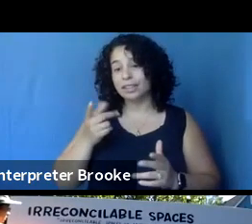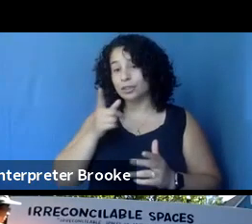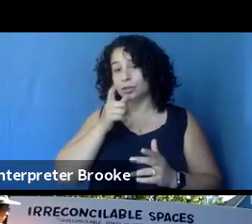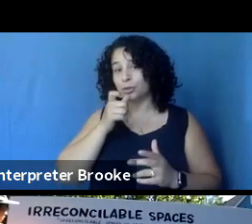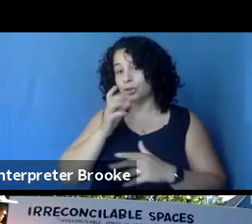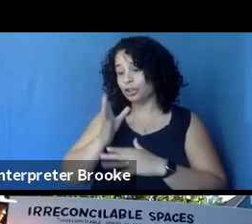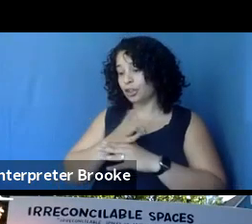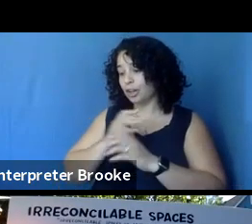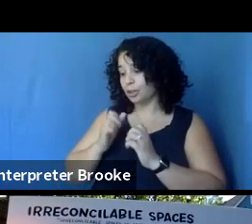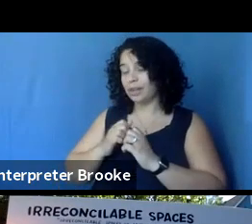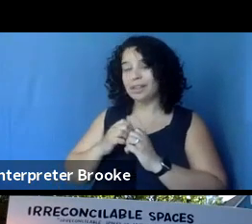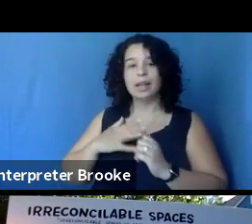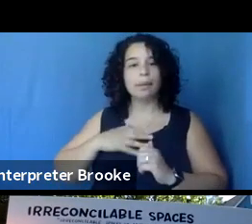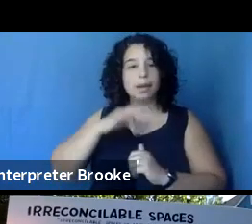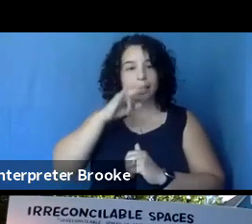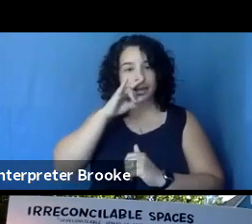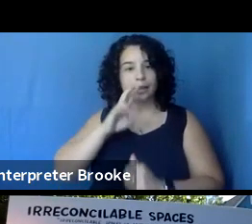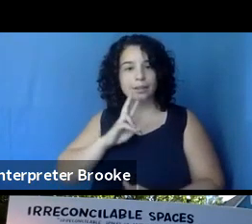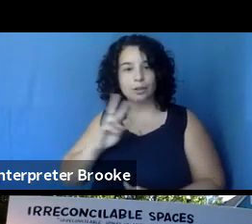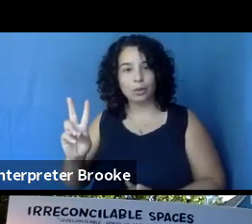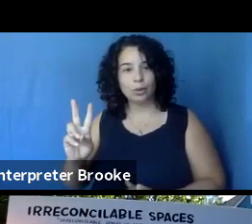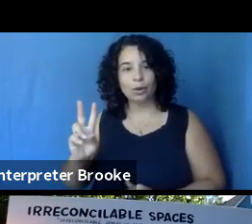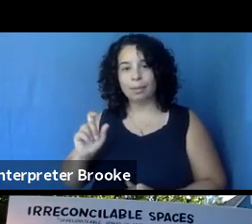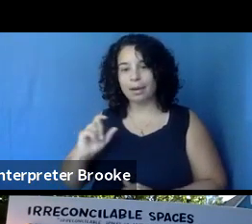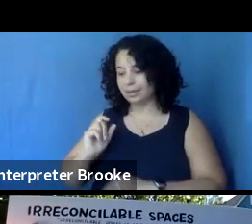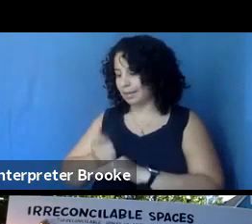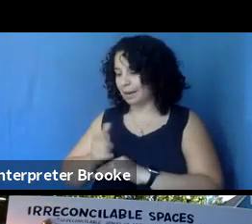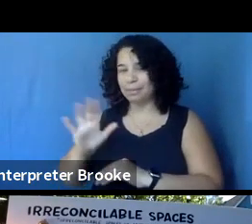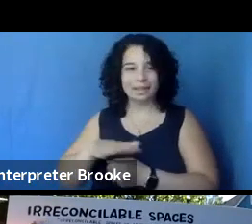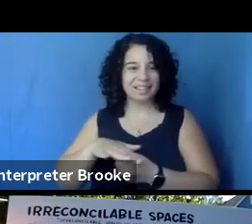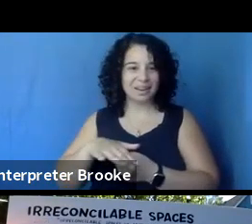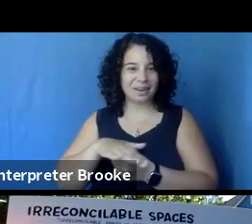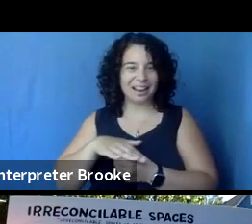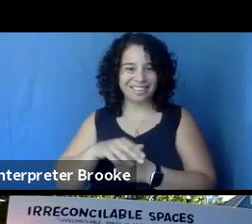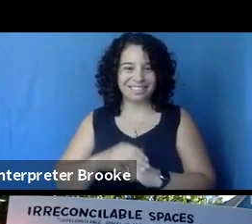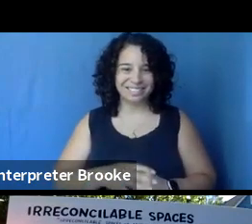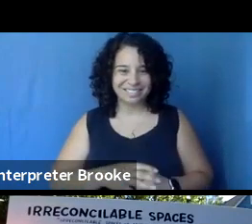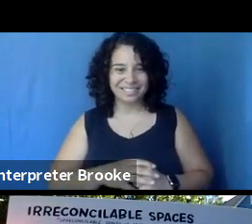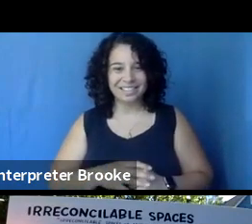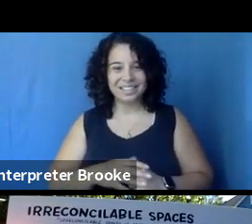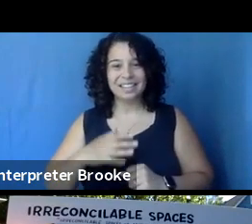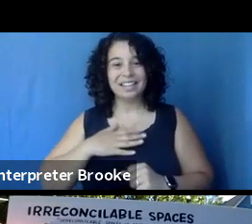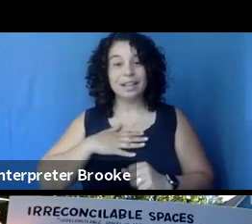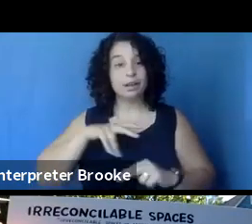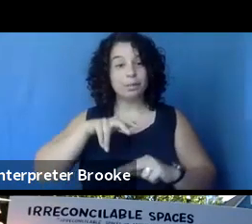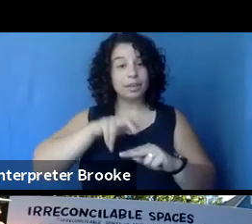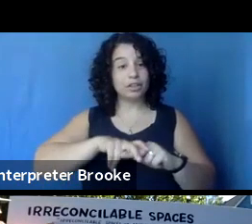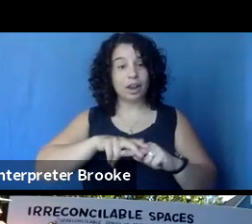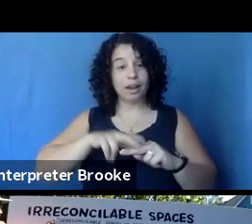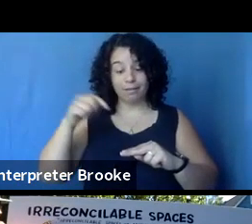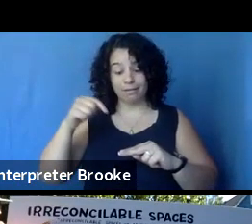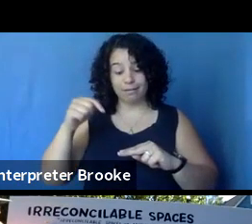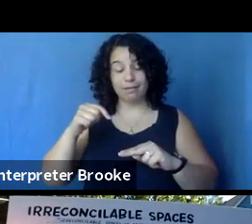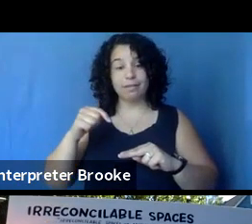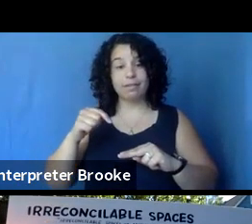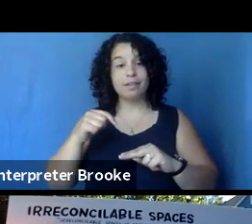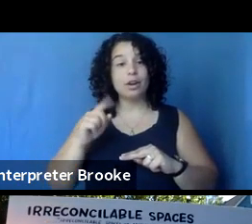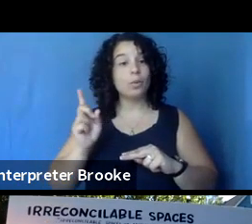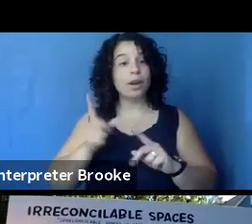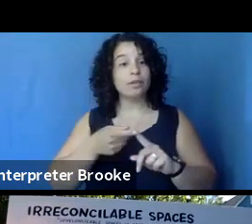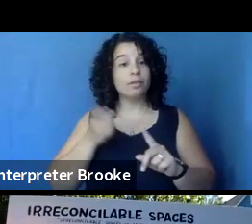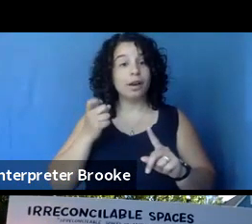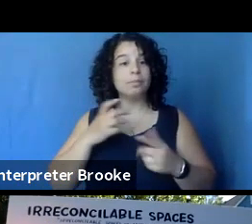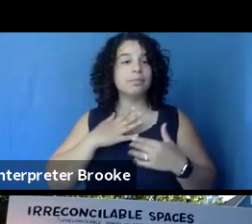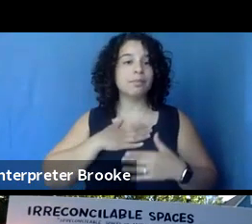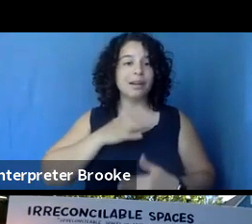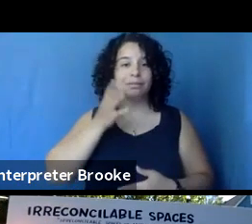where I could set up. I'm sitting on a chair that I inherited from my Nono and my